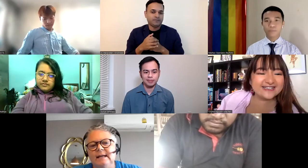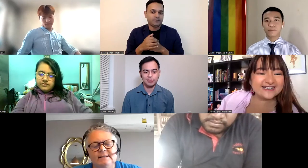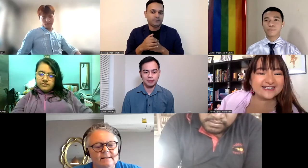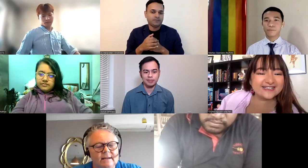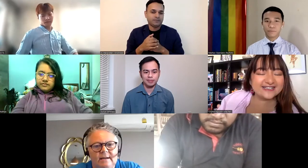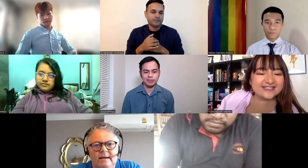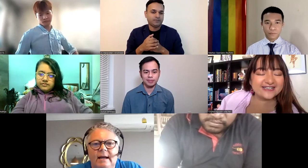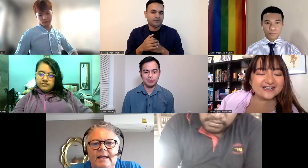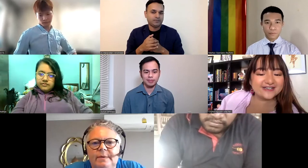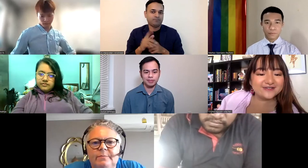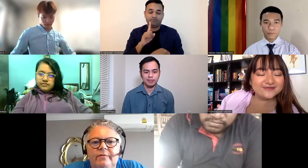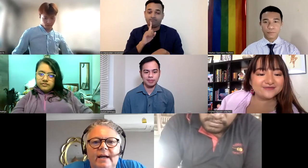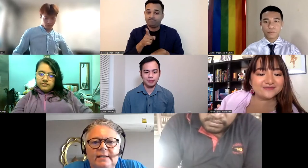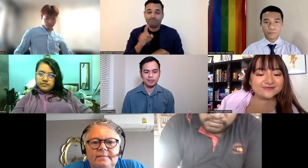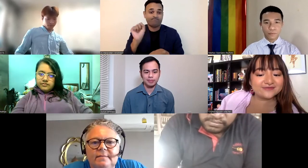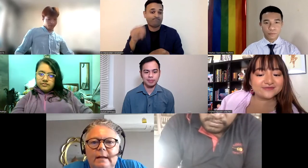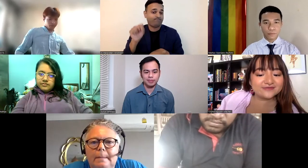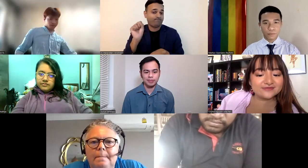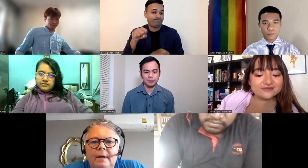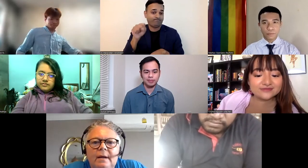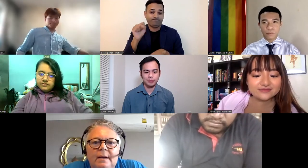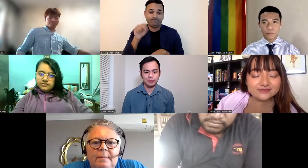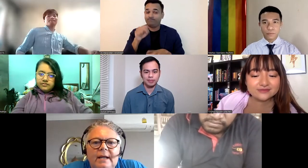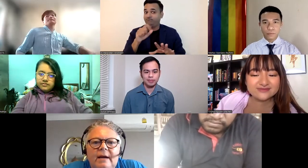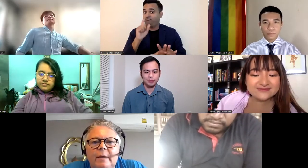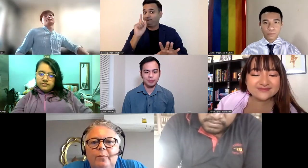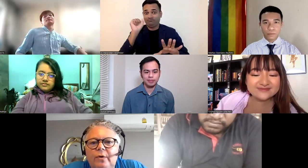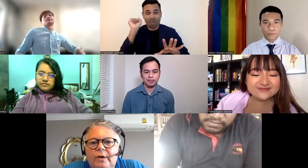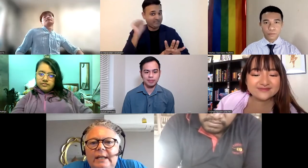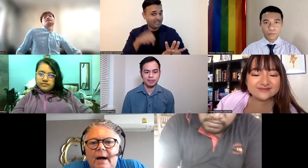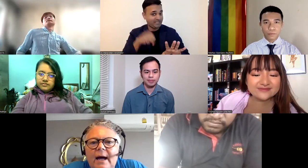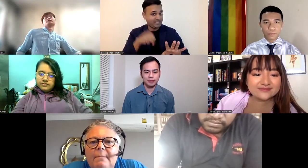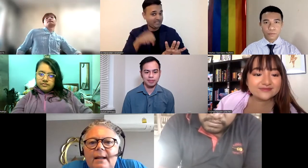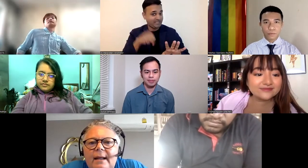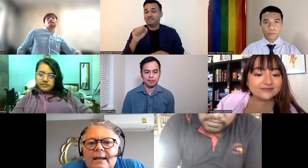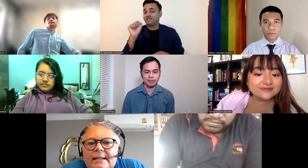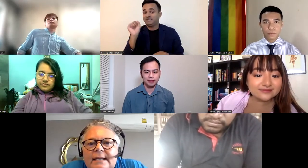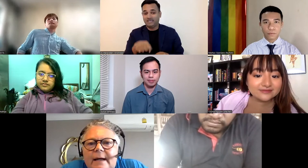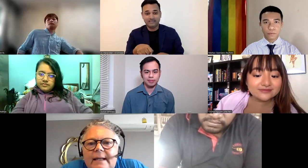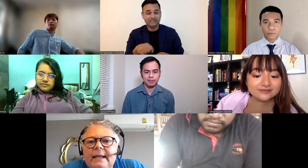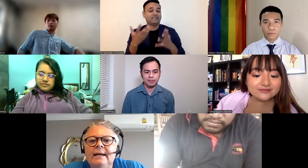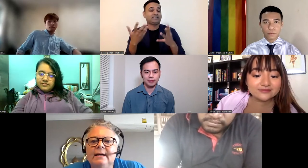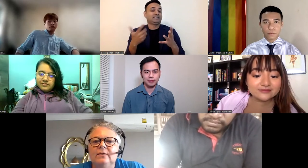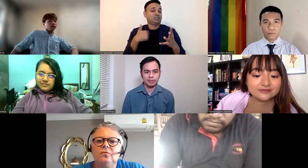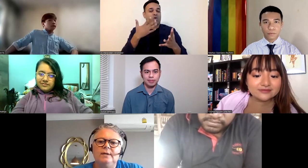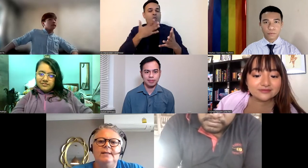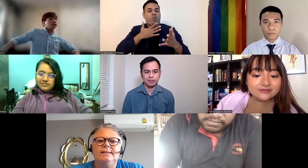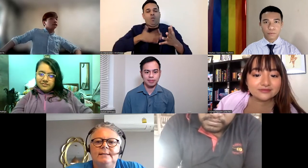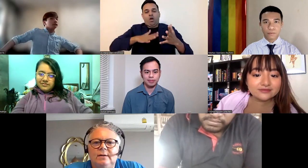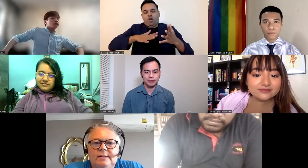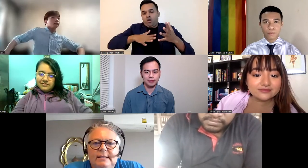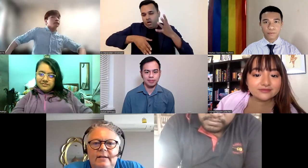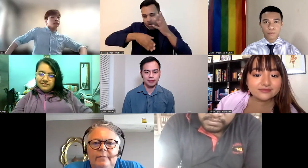comments that has been provided by Kavya Purnima Pala Jepali, who